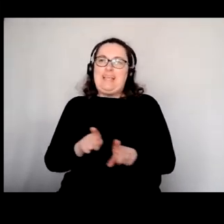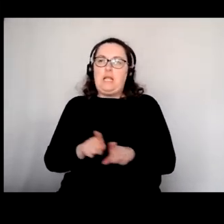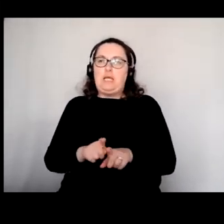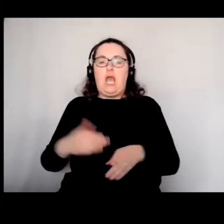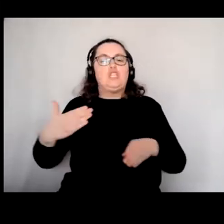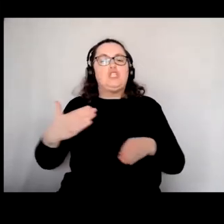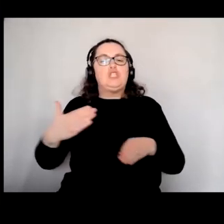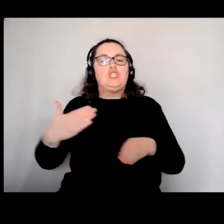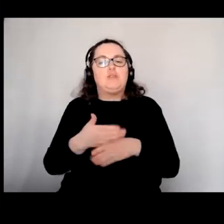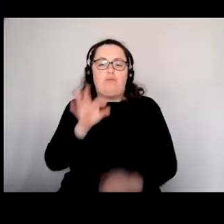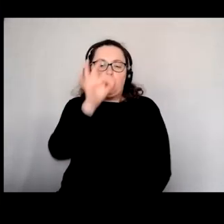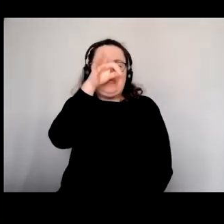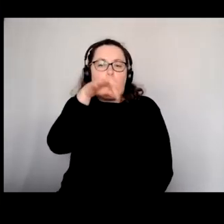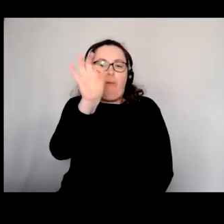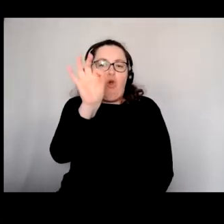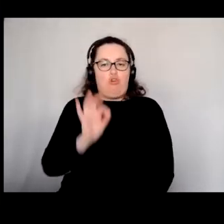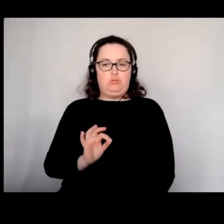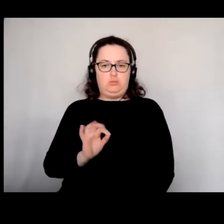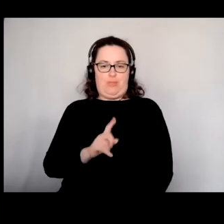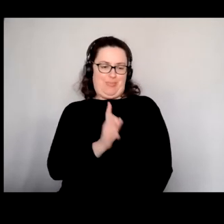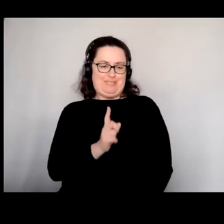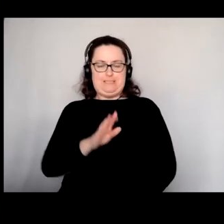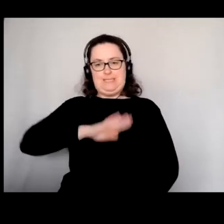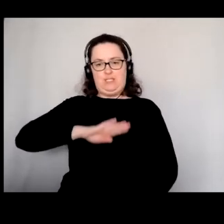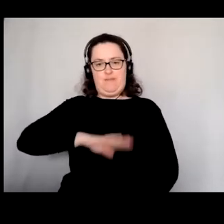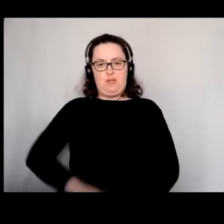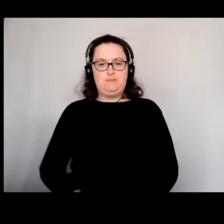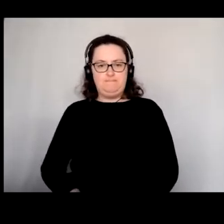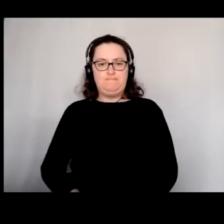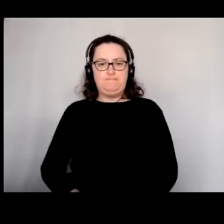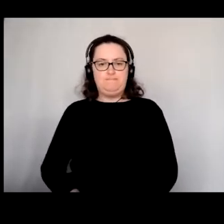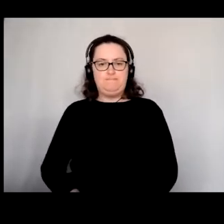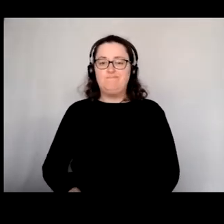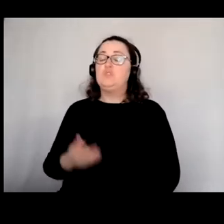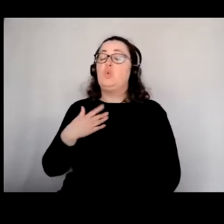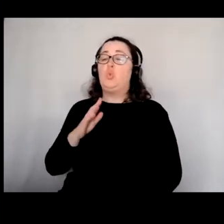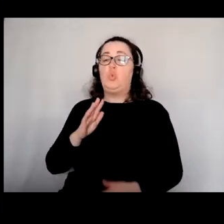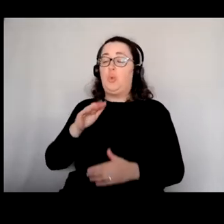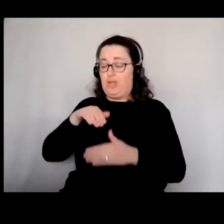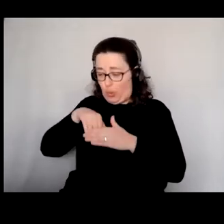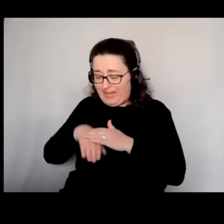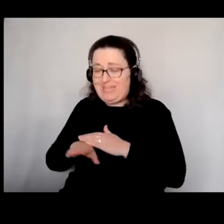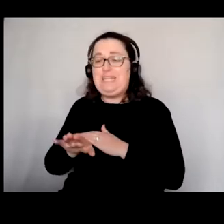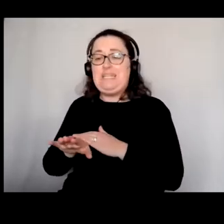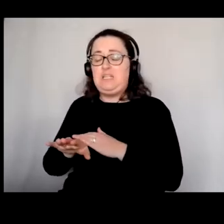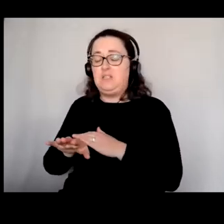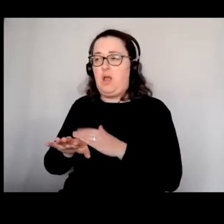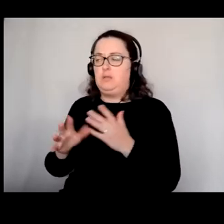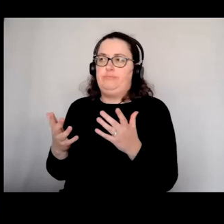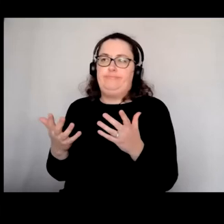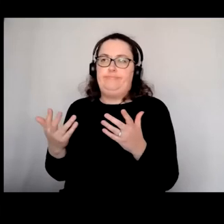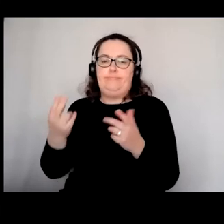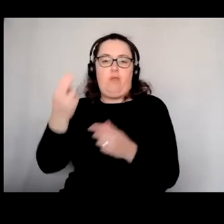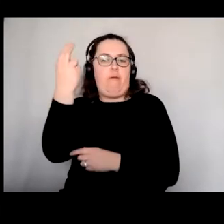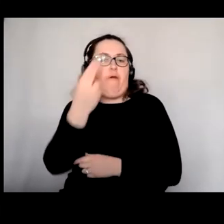ticking exercise. I think every time you go into an institution, if you like, you know, a big